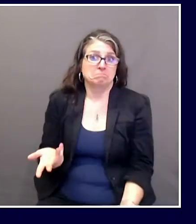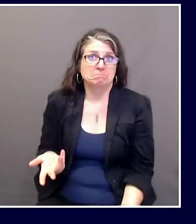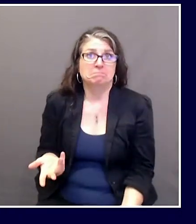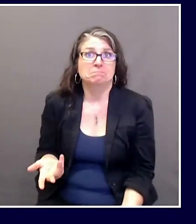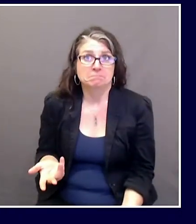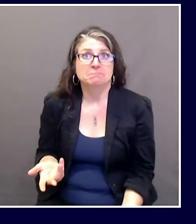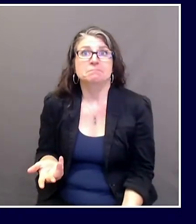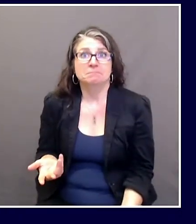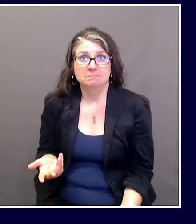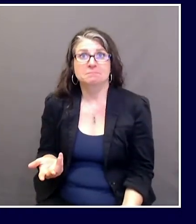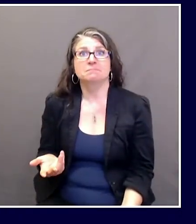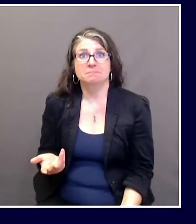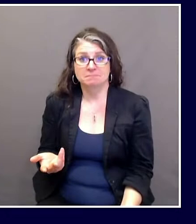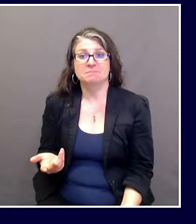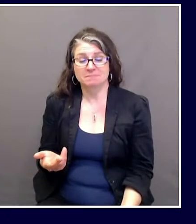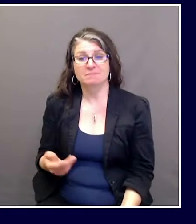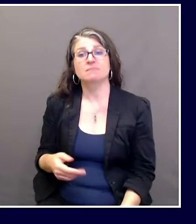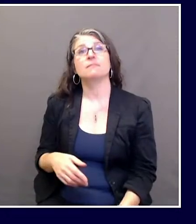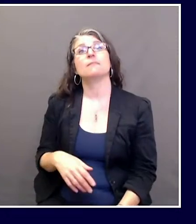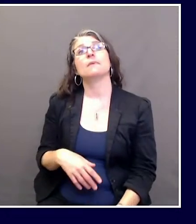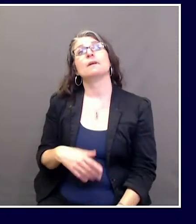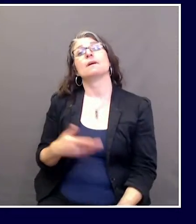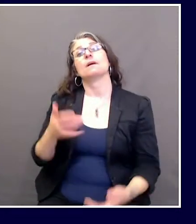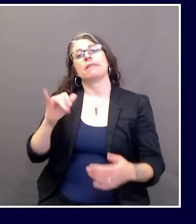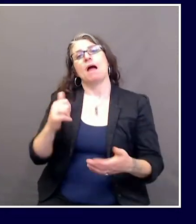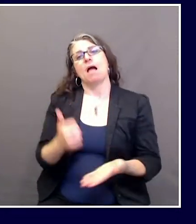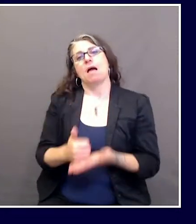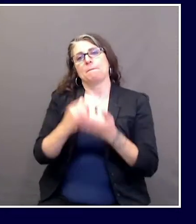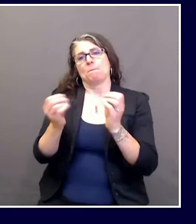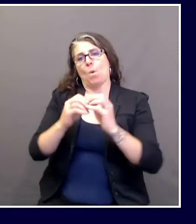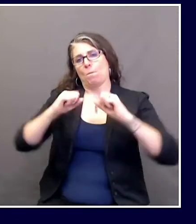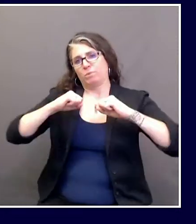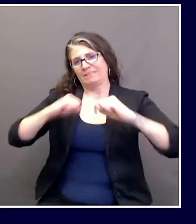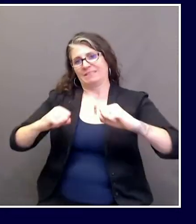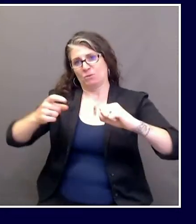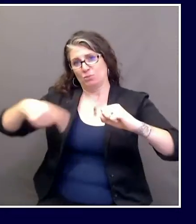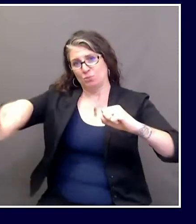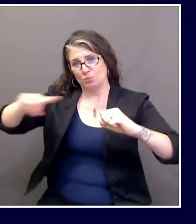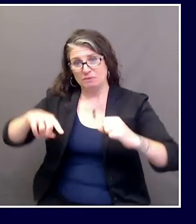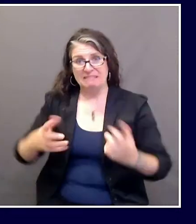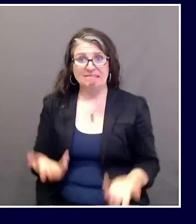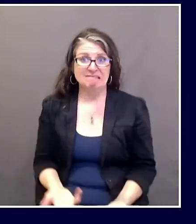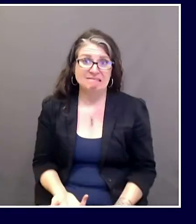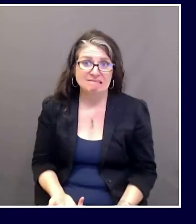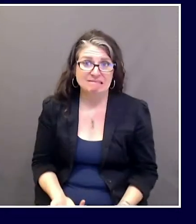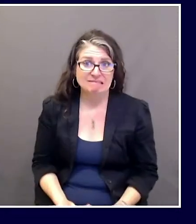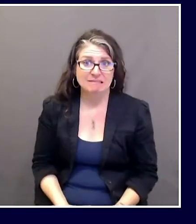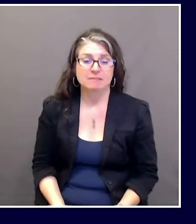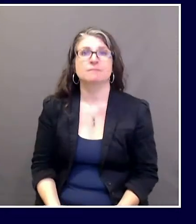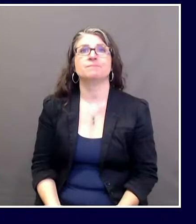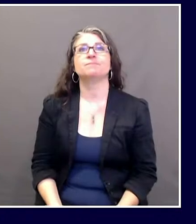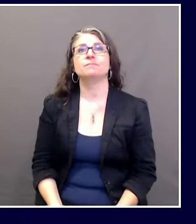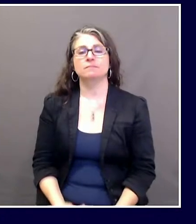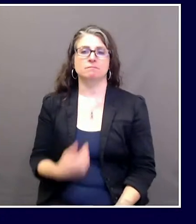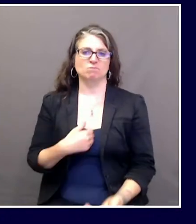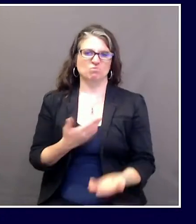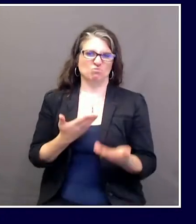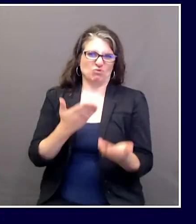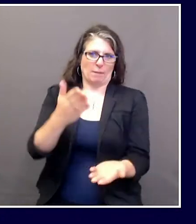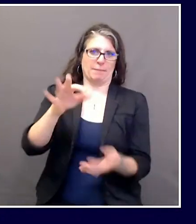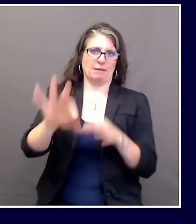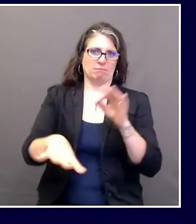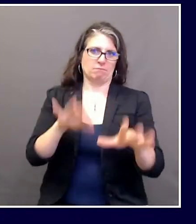one another lower the risk that much more. Those are some of the guidelines that we've recommended, that we've talked about, that will help keep the